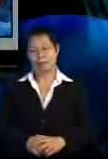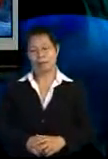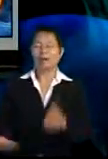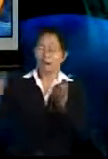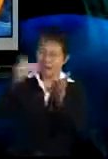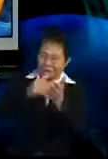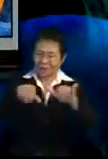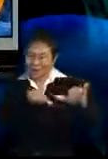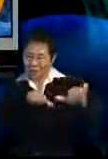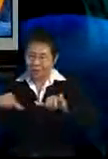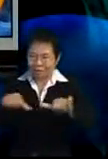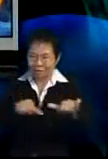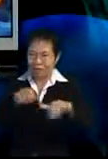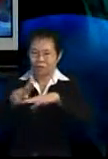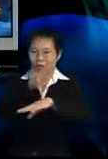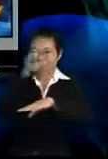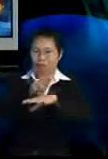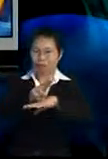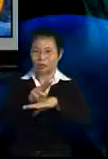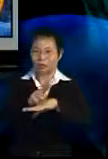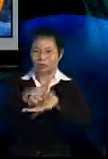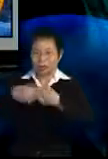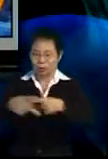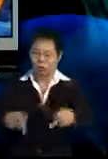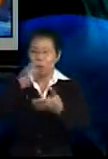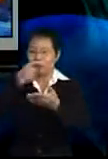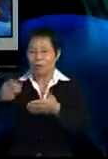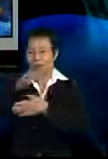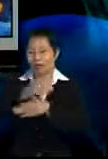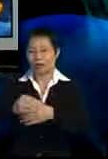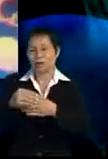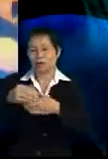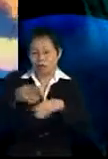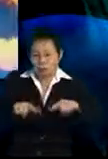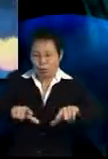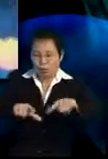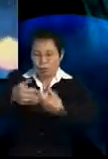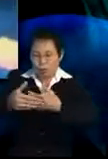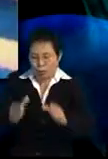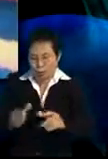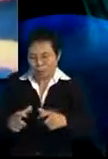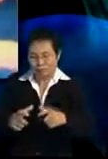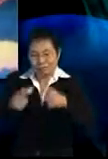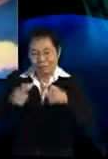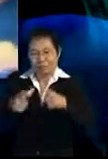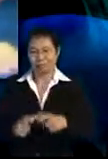Repeat the activity using a pencil case and a wooden block.